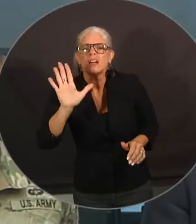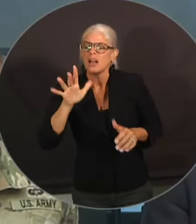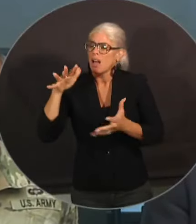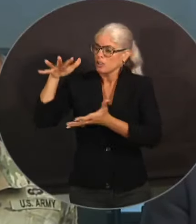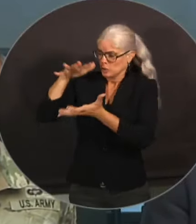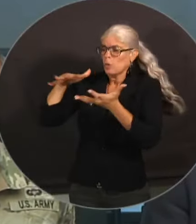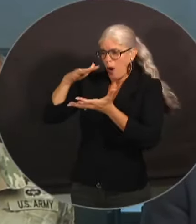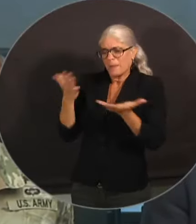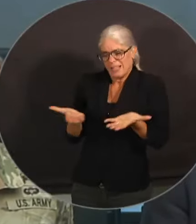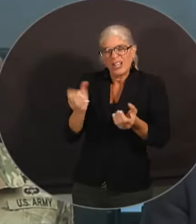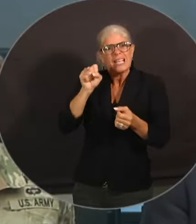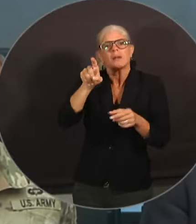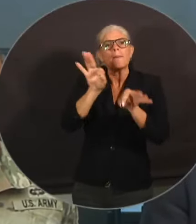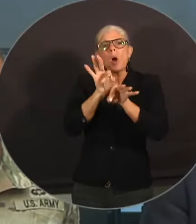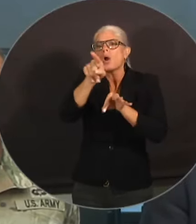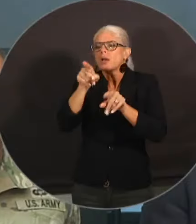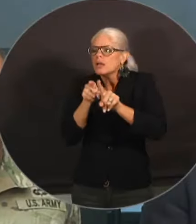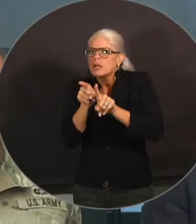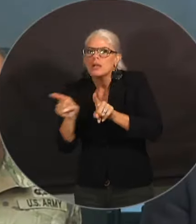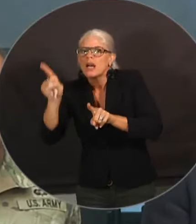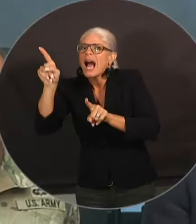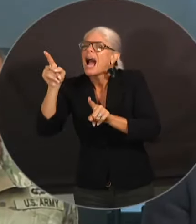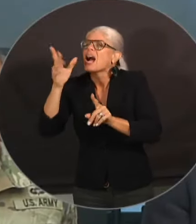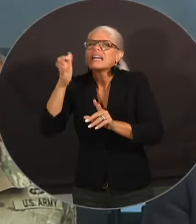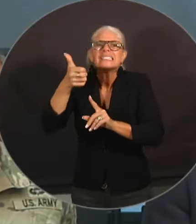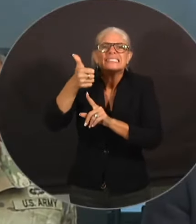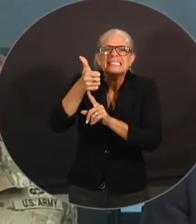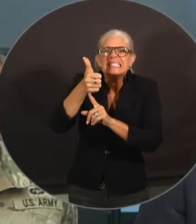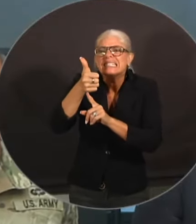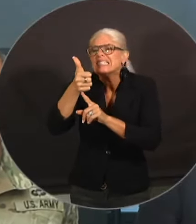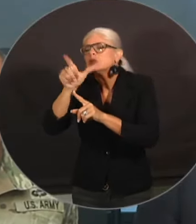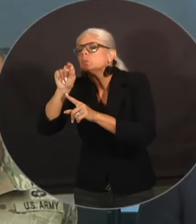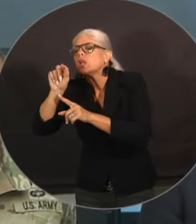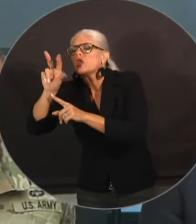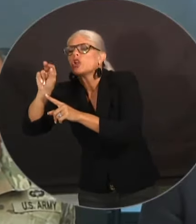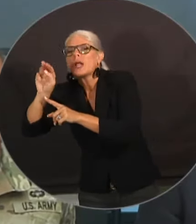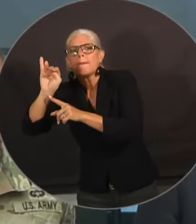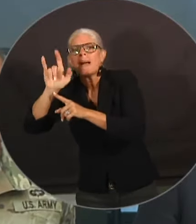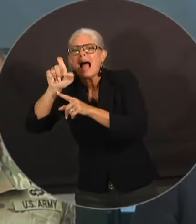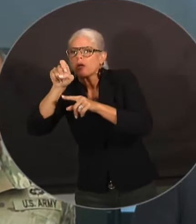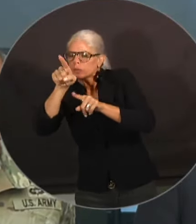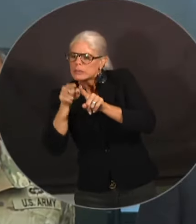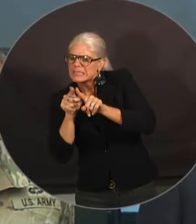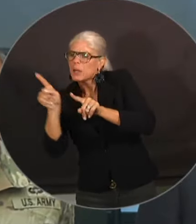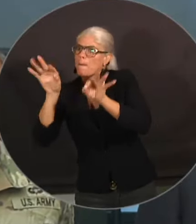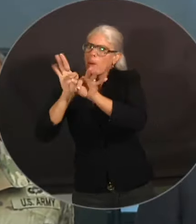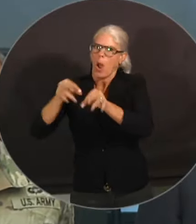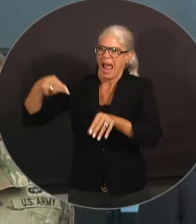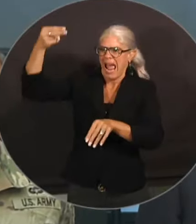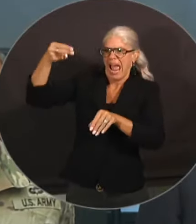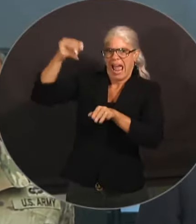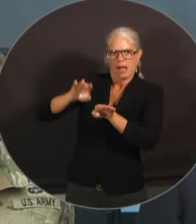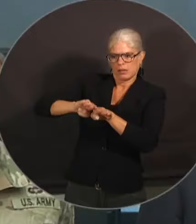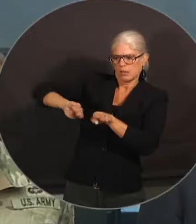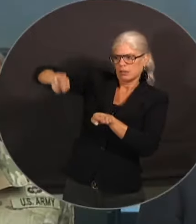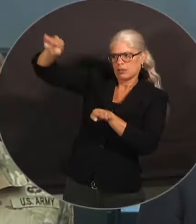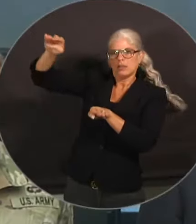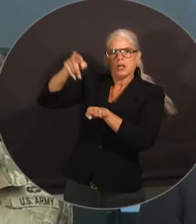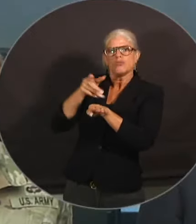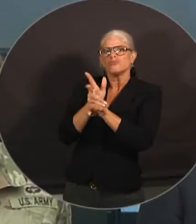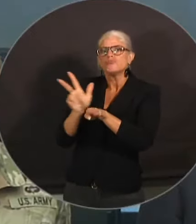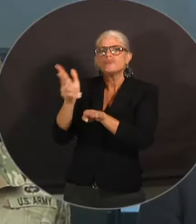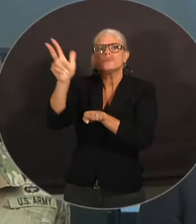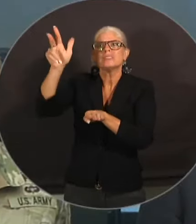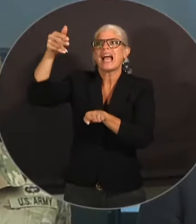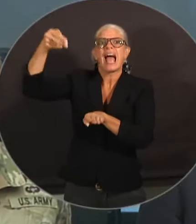rain. You only need to drive tens of miles. Again, get yourself to a shelter. That's where we need you to go. If you don't want to